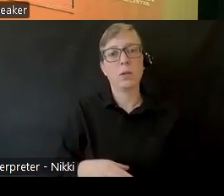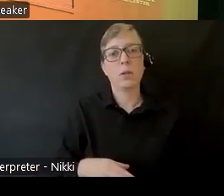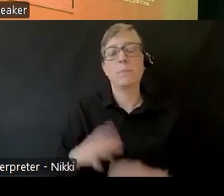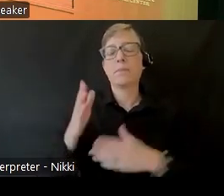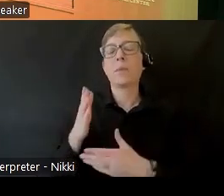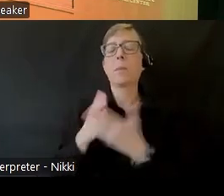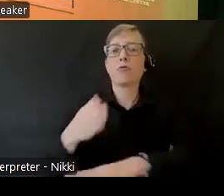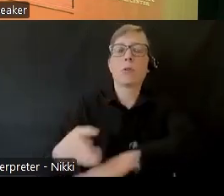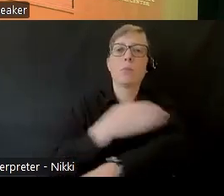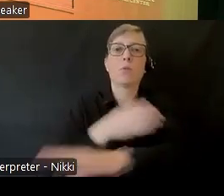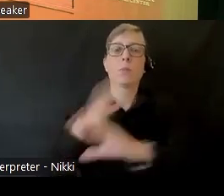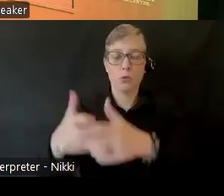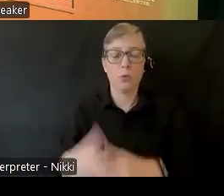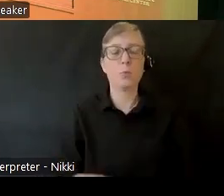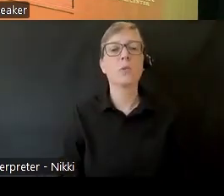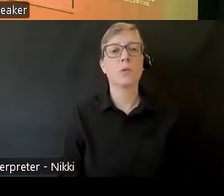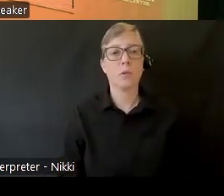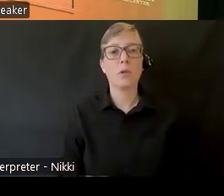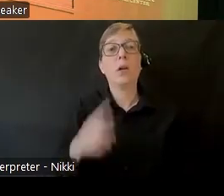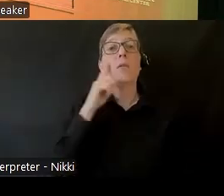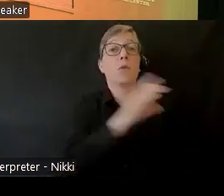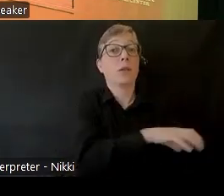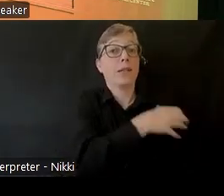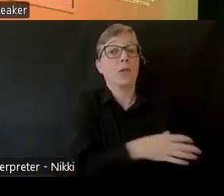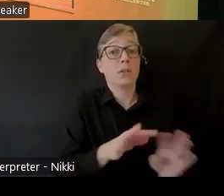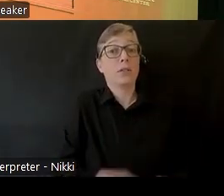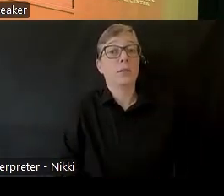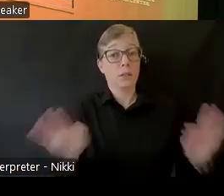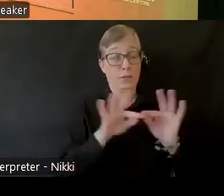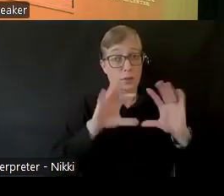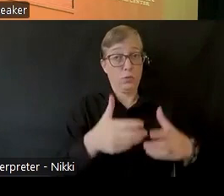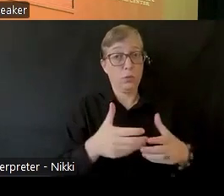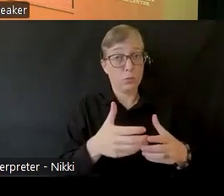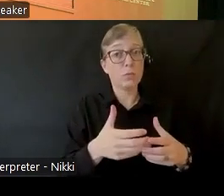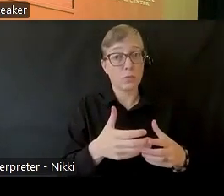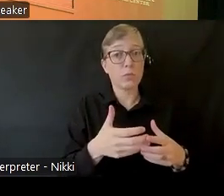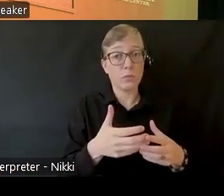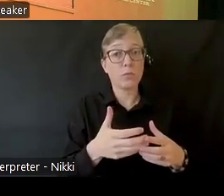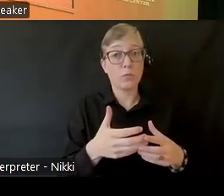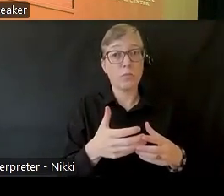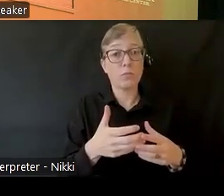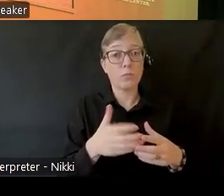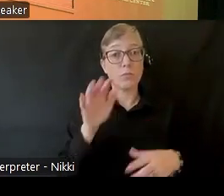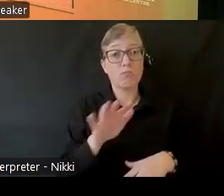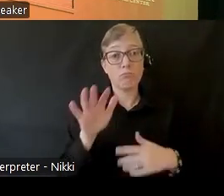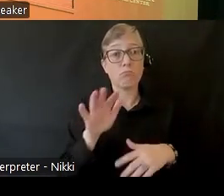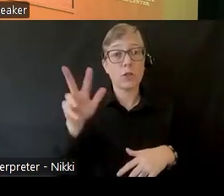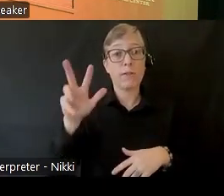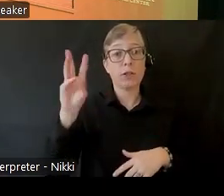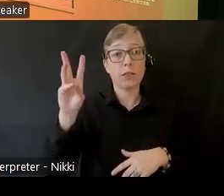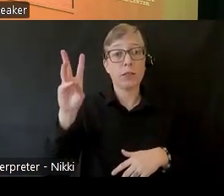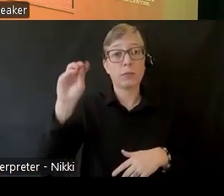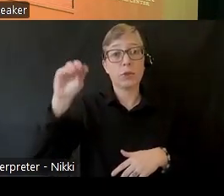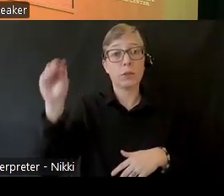to the clinically significant improvement group, there was about 36% lower cost of